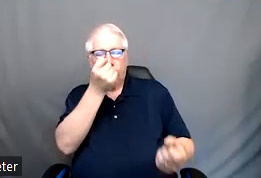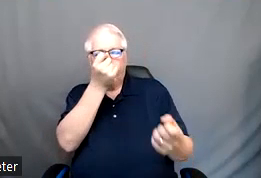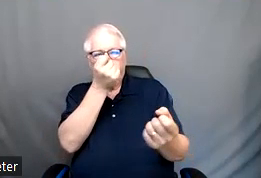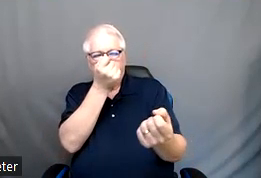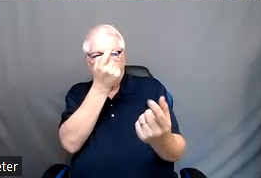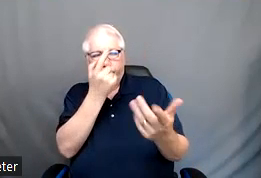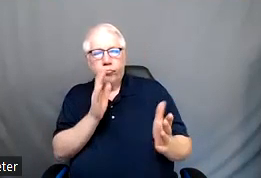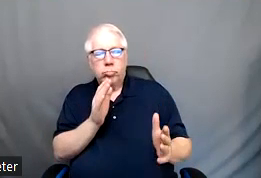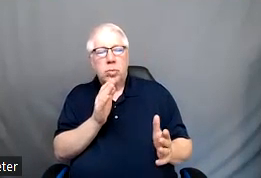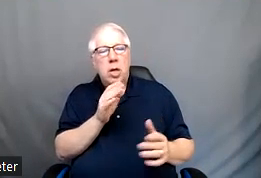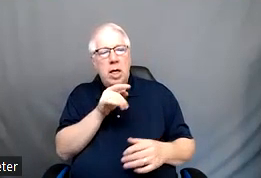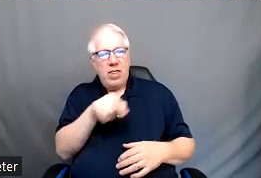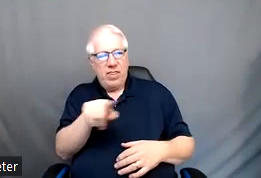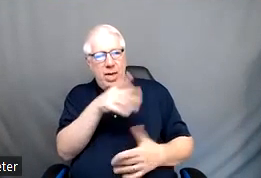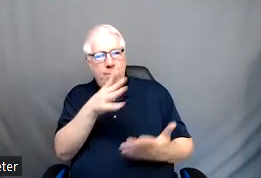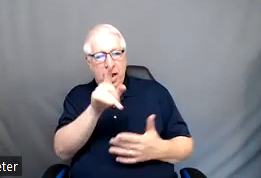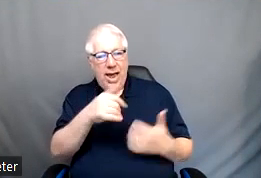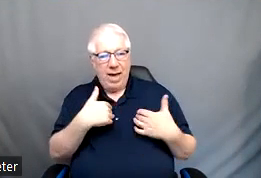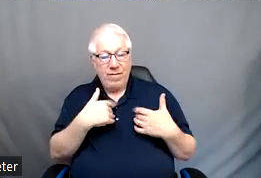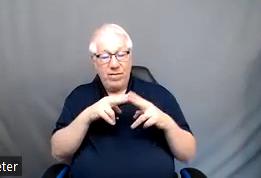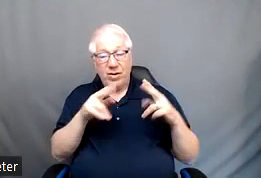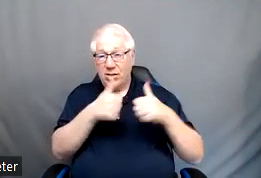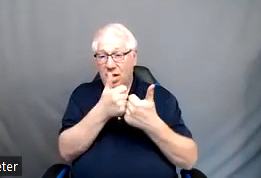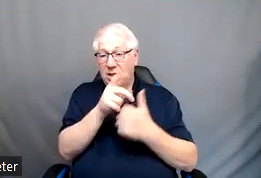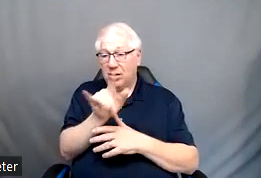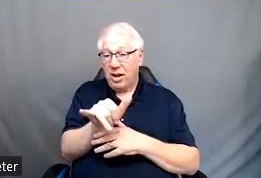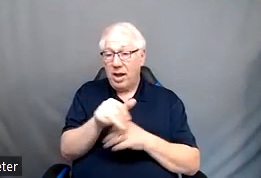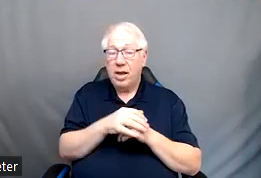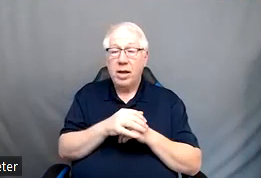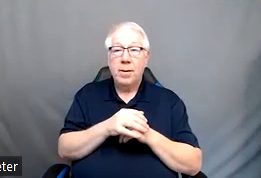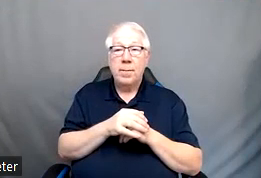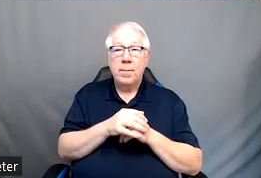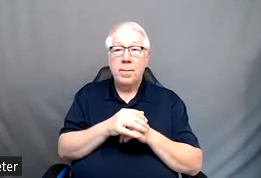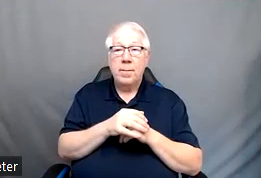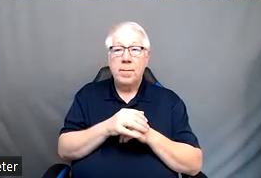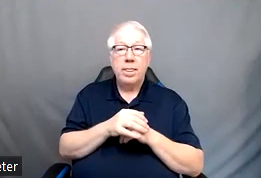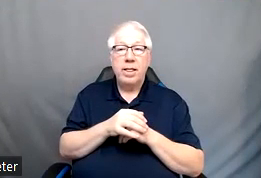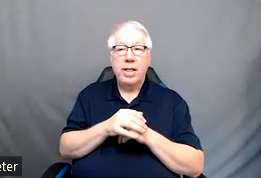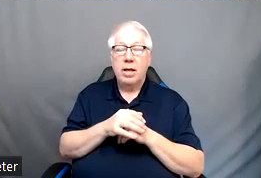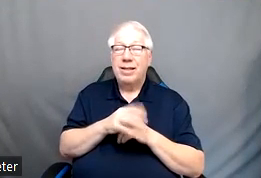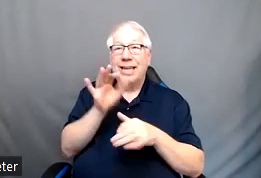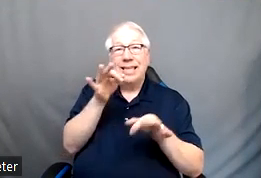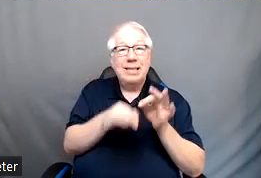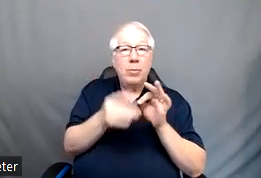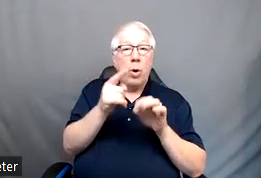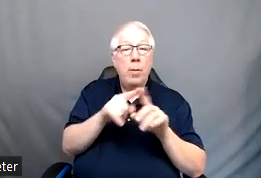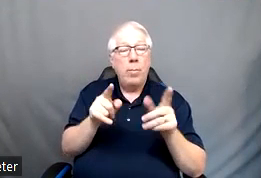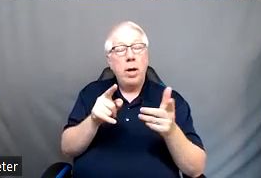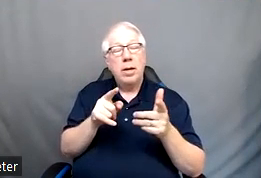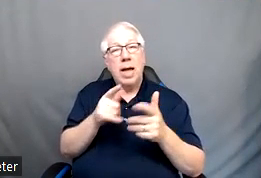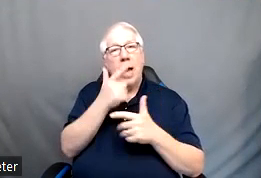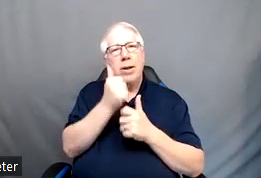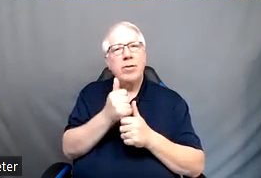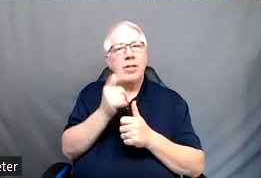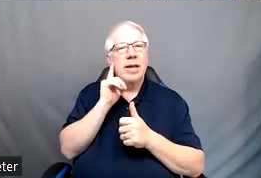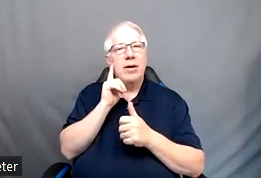understand that they might also be having a very challenging day. That's a simple one, I know, but I'm interested to hear a